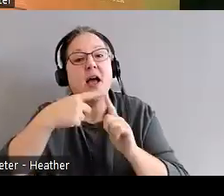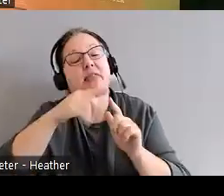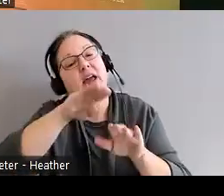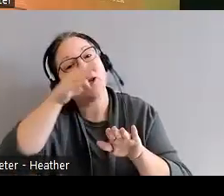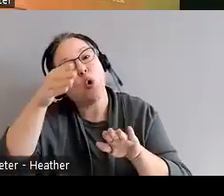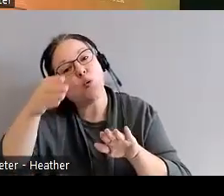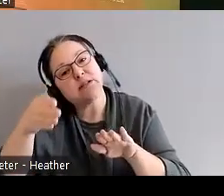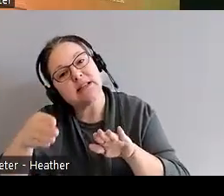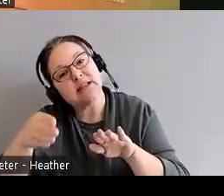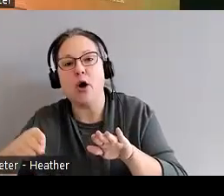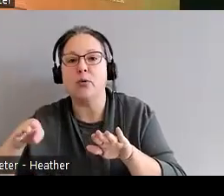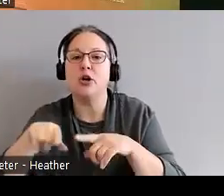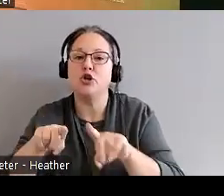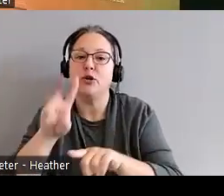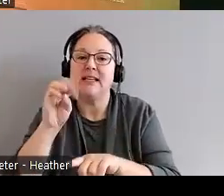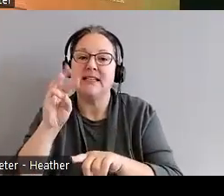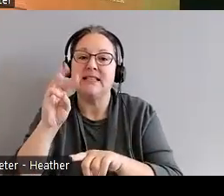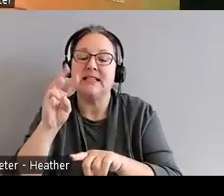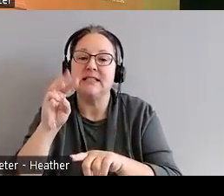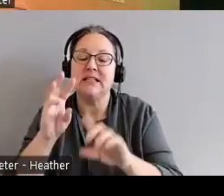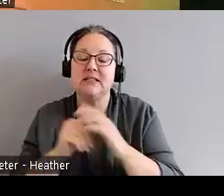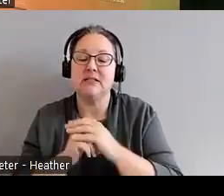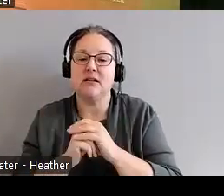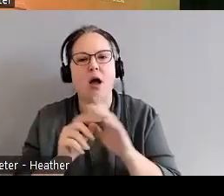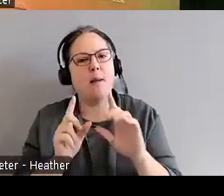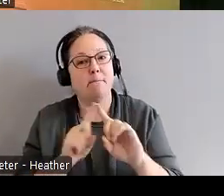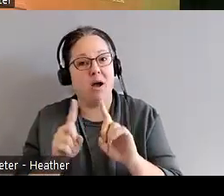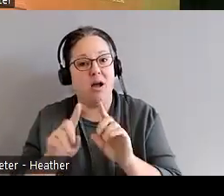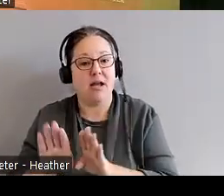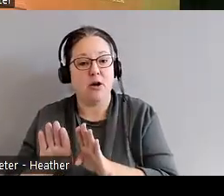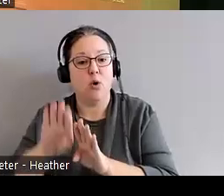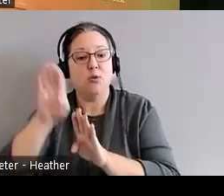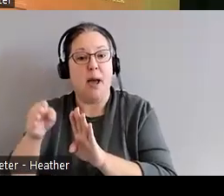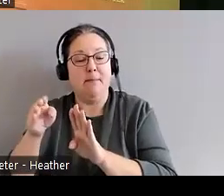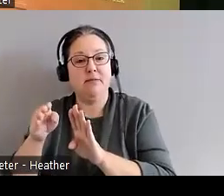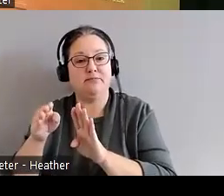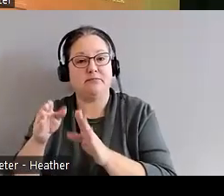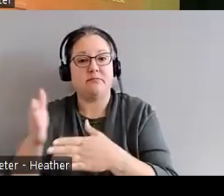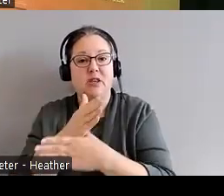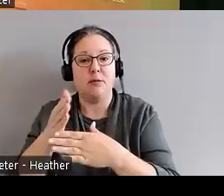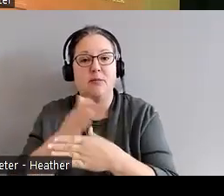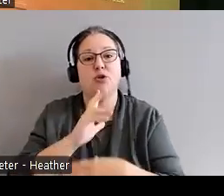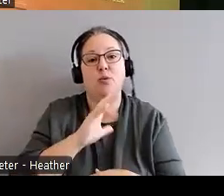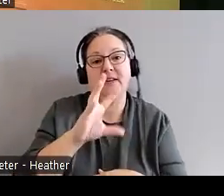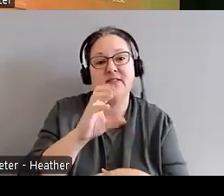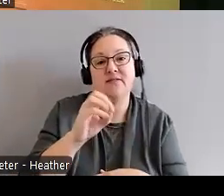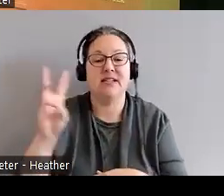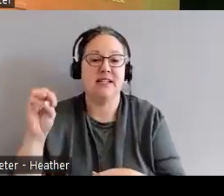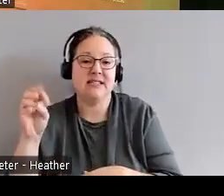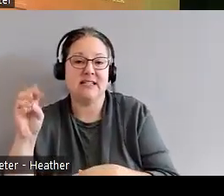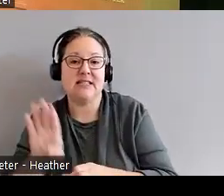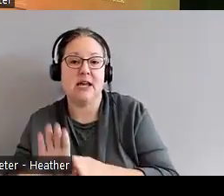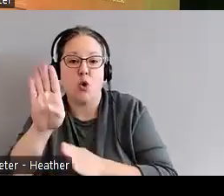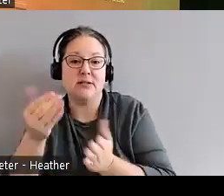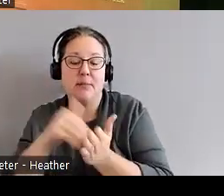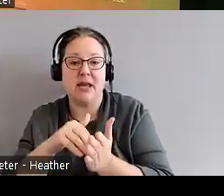during the 60s. But there is this little bump there between the age of 50 to 60. For the female, there's